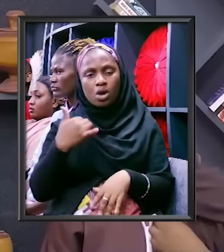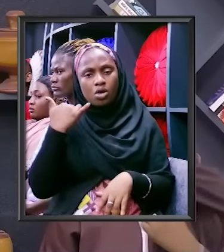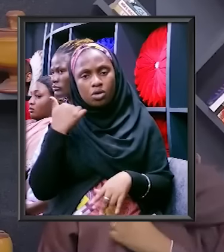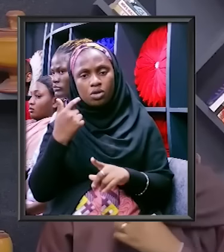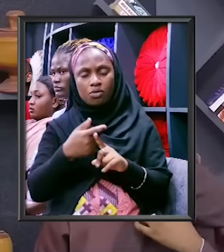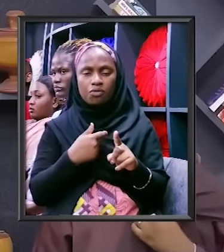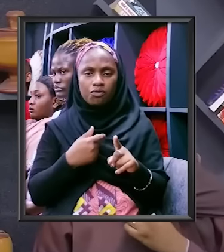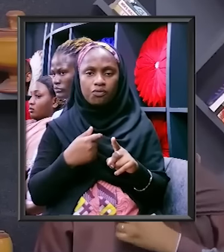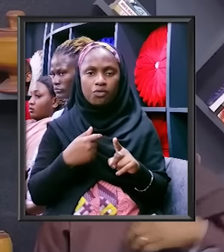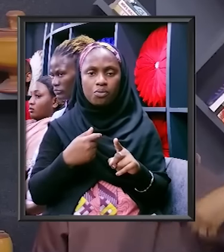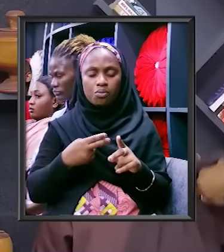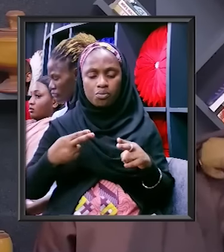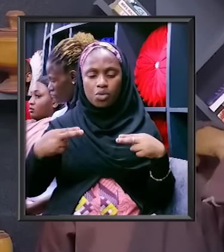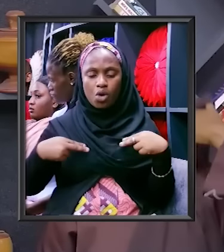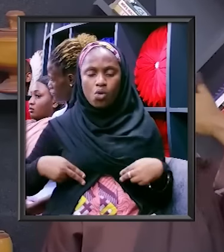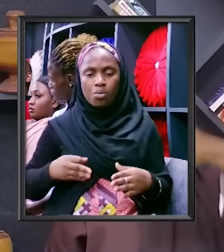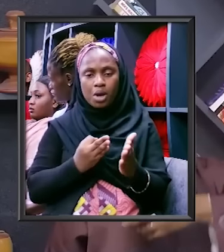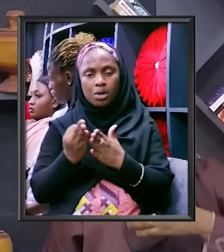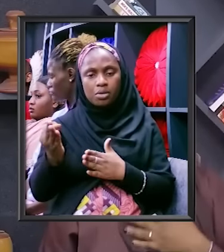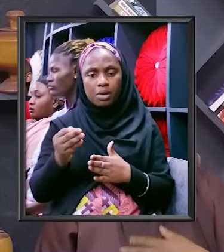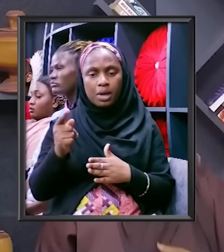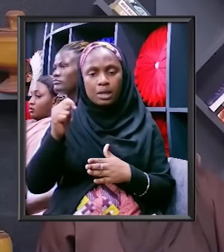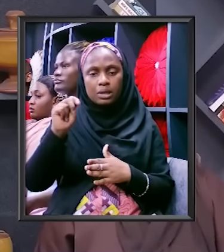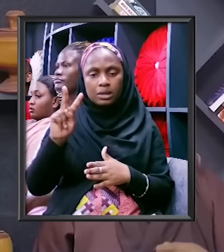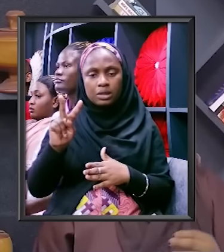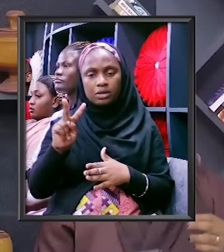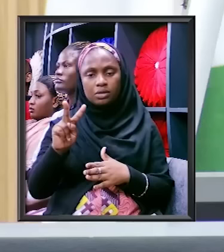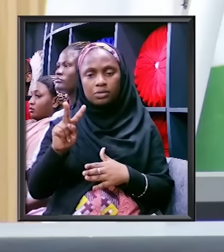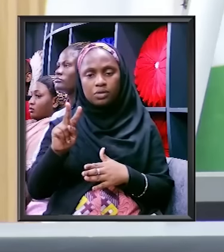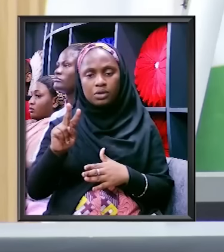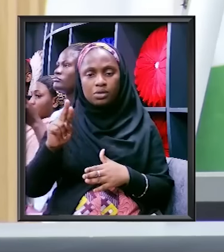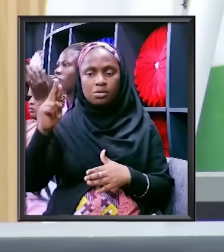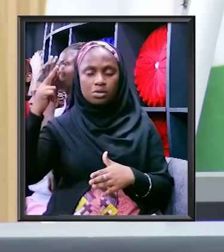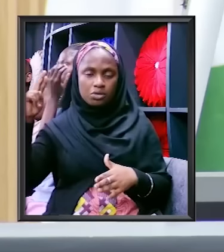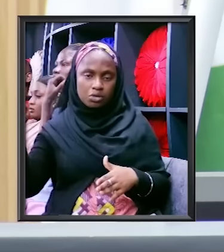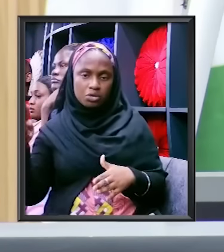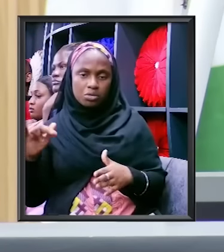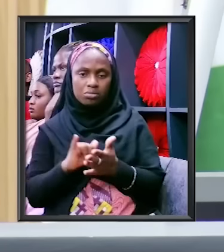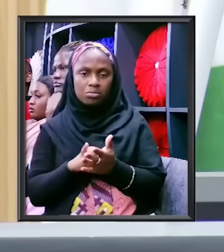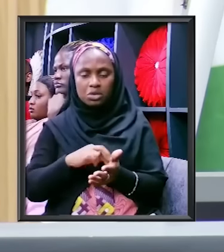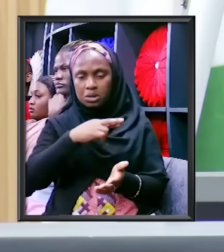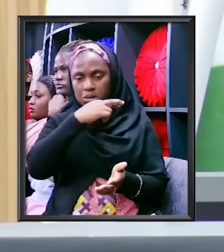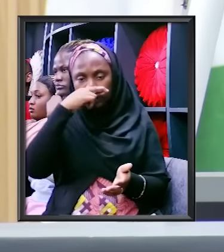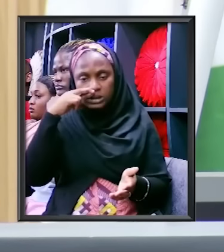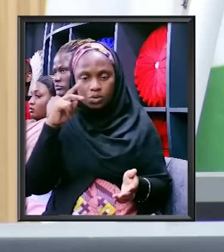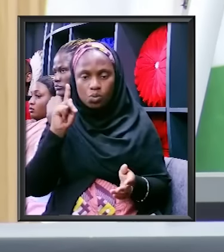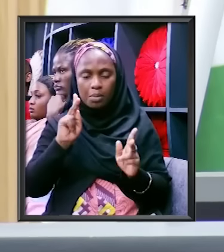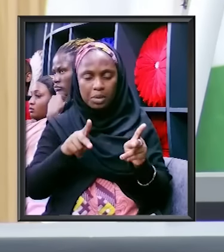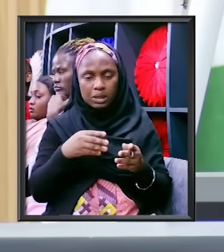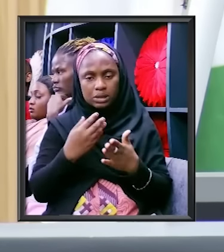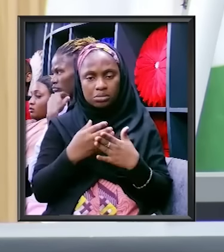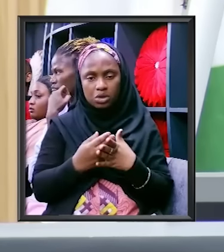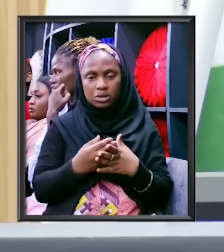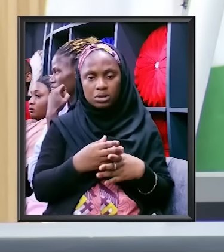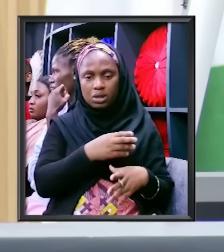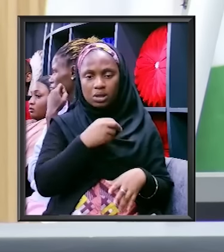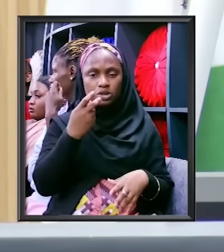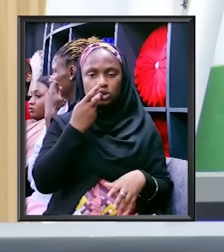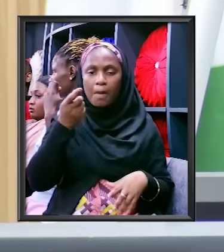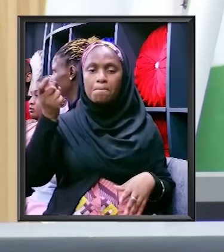Human Rights Radio and Television. Say they cheat one senior citizen. Say we they call her and she must